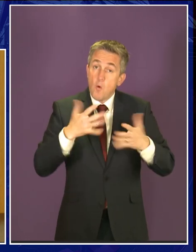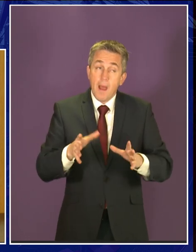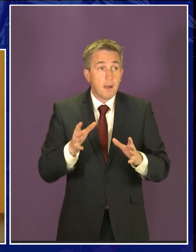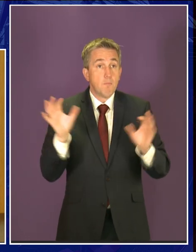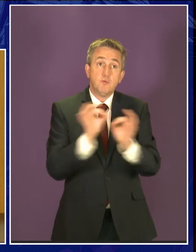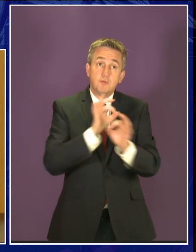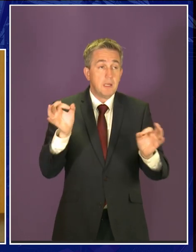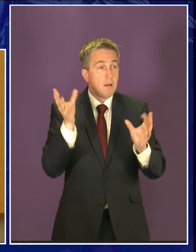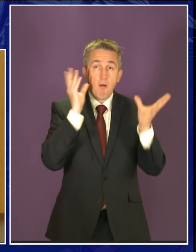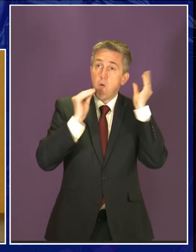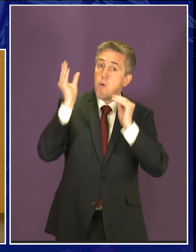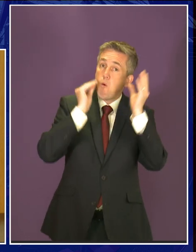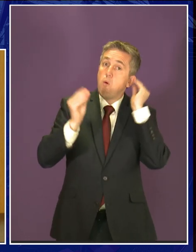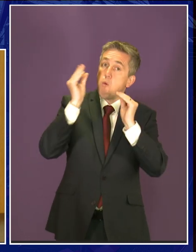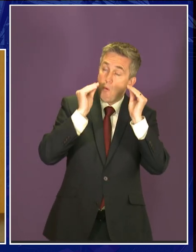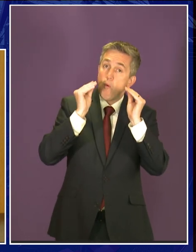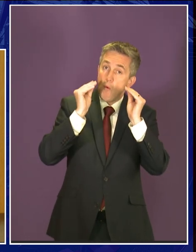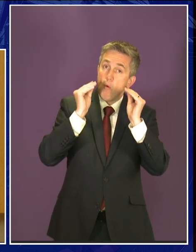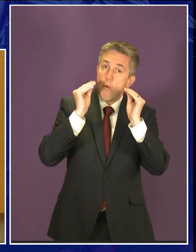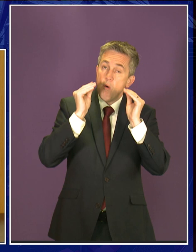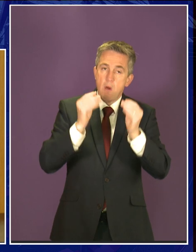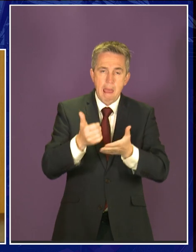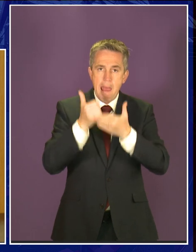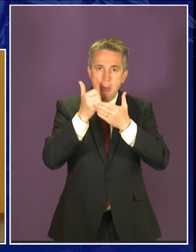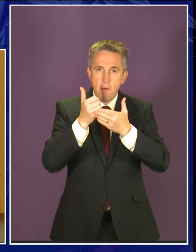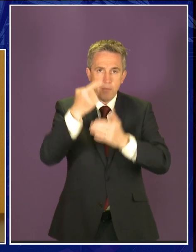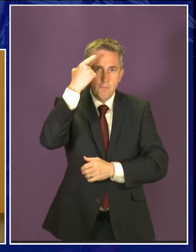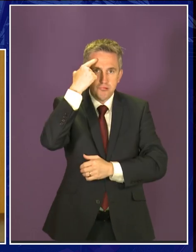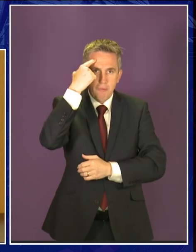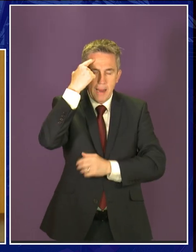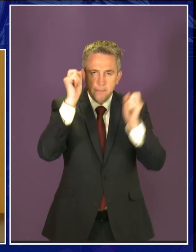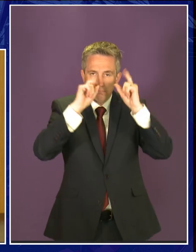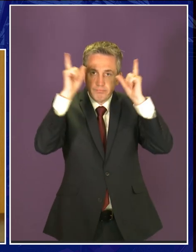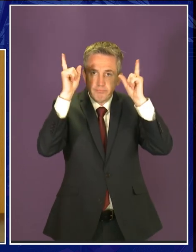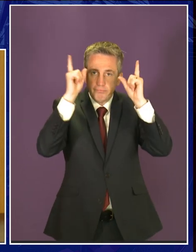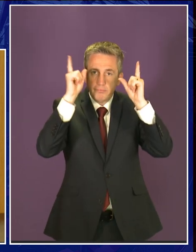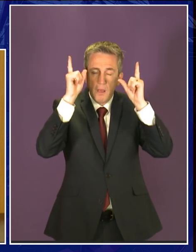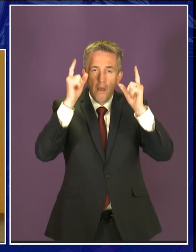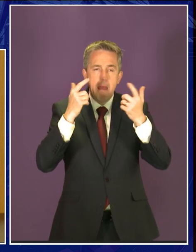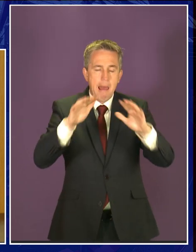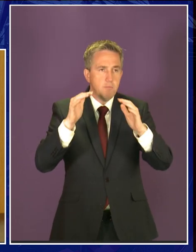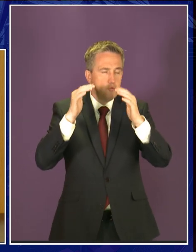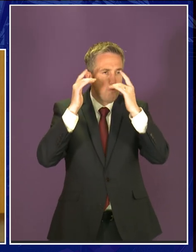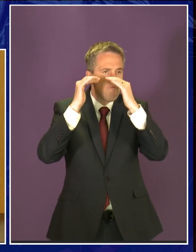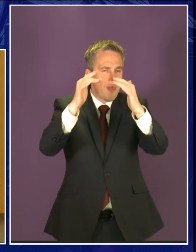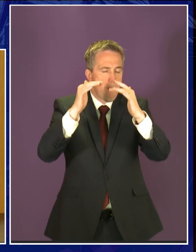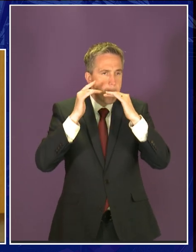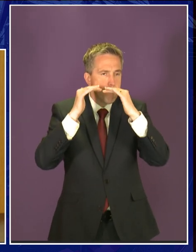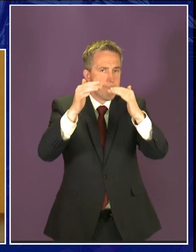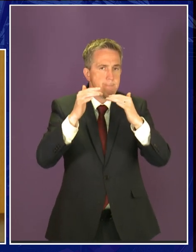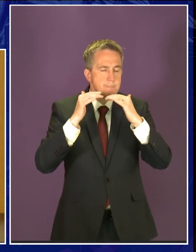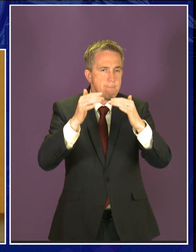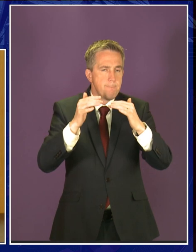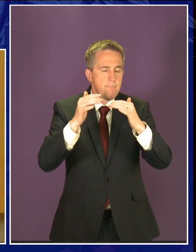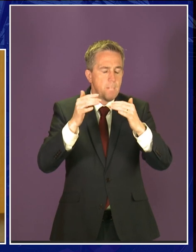music, can show enhanced brain responses to changes of pitch and rhythm, meaning they notice when something